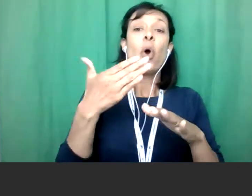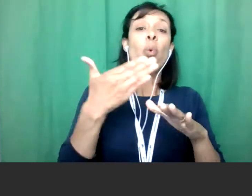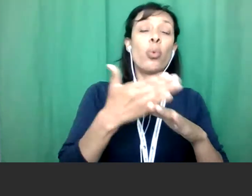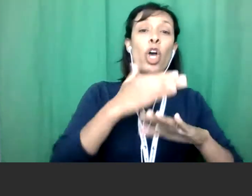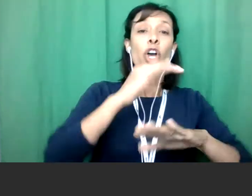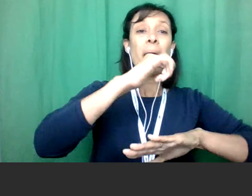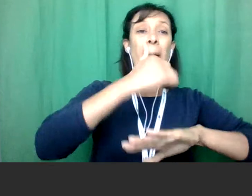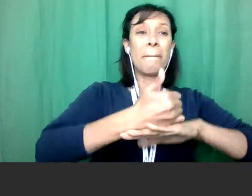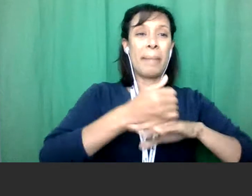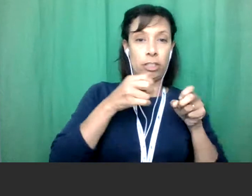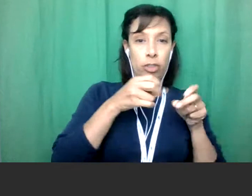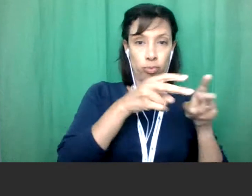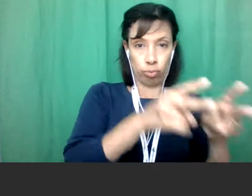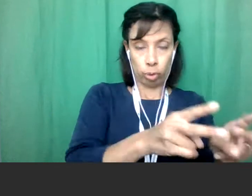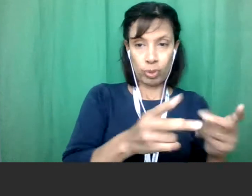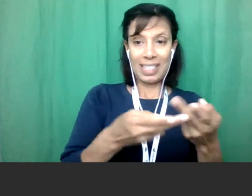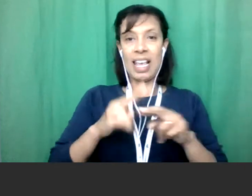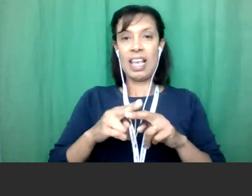route.